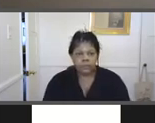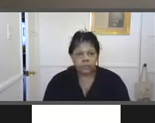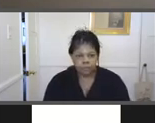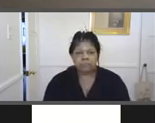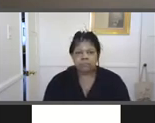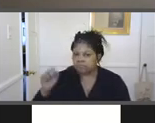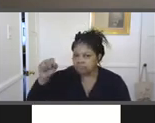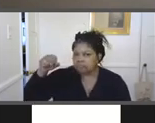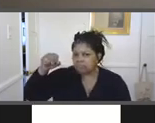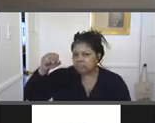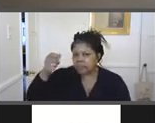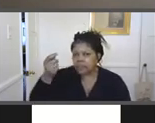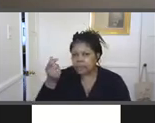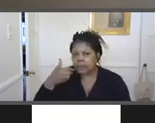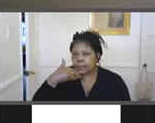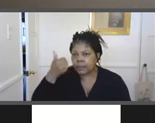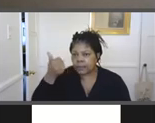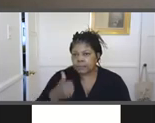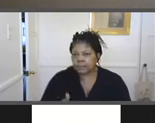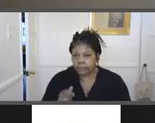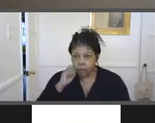Yeah, that's a little bit better. Isn't that cool?